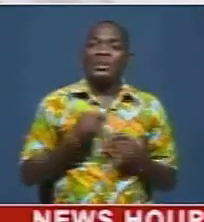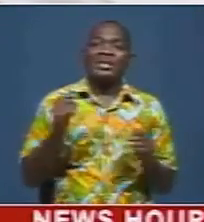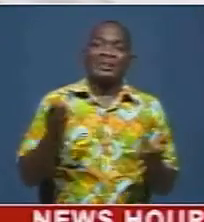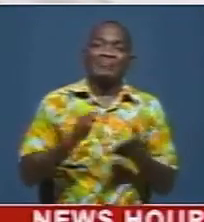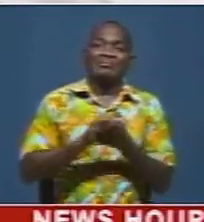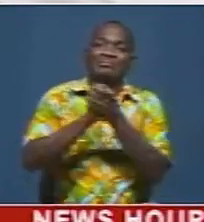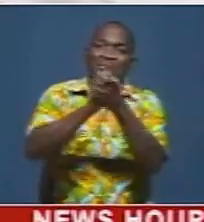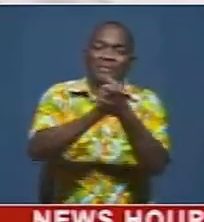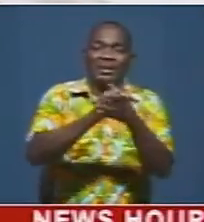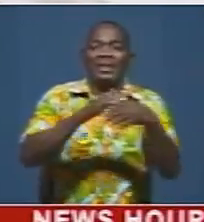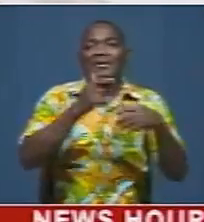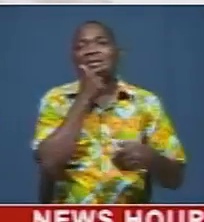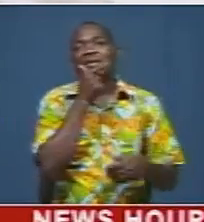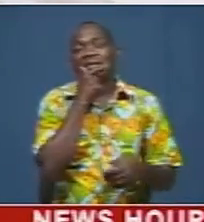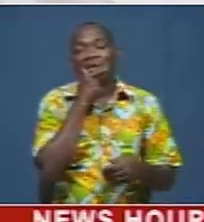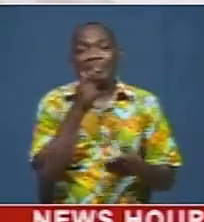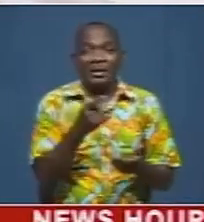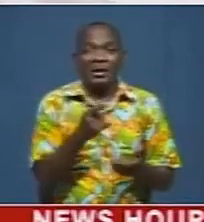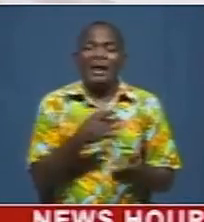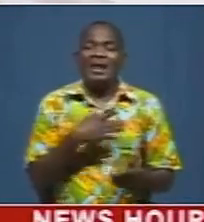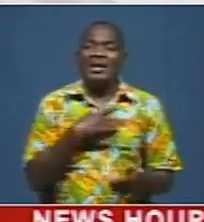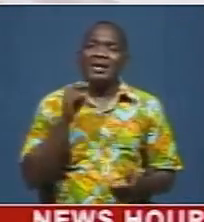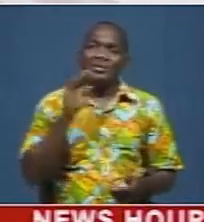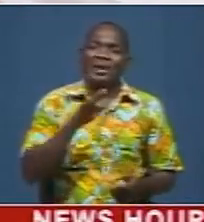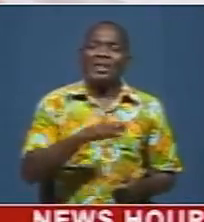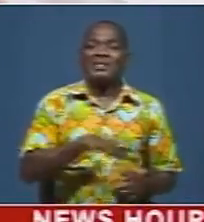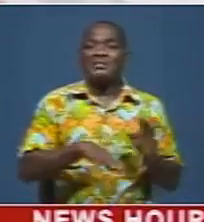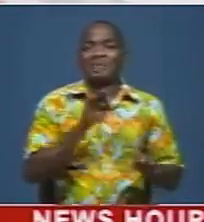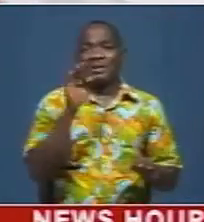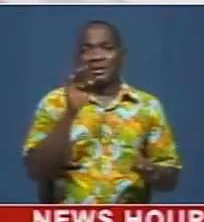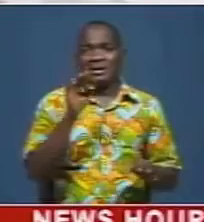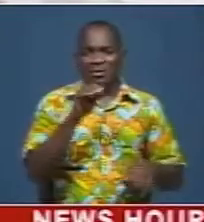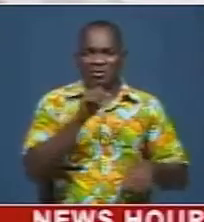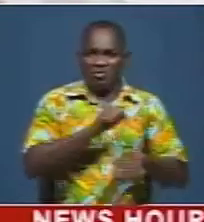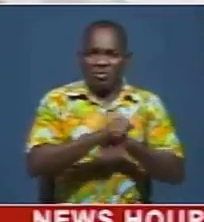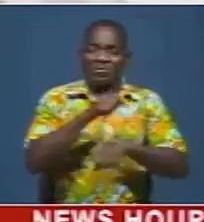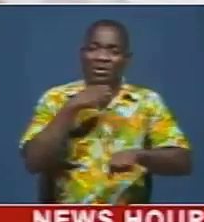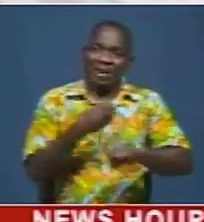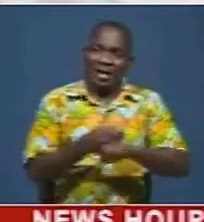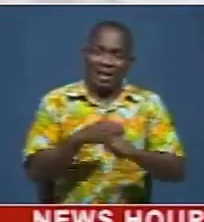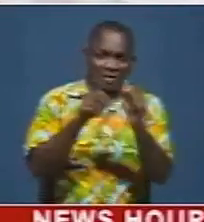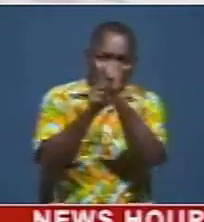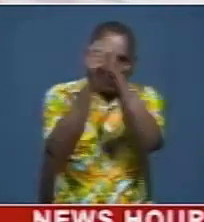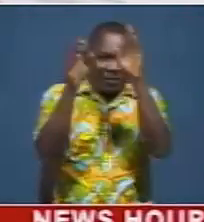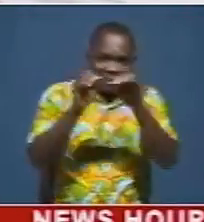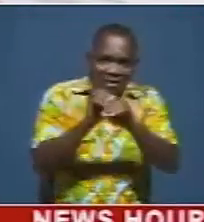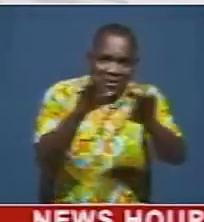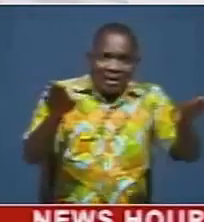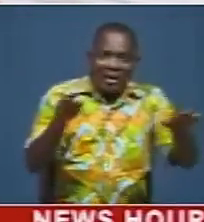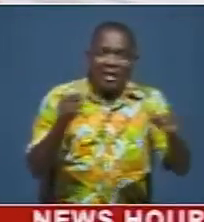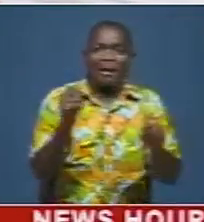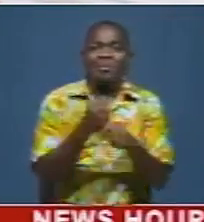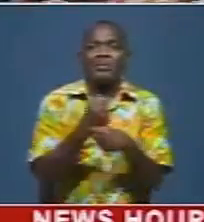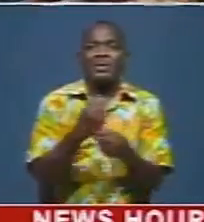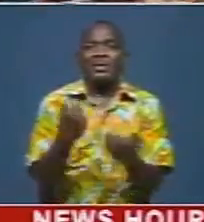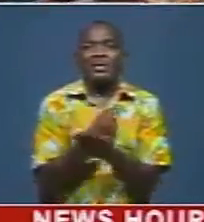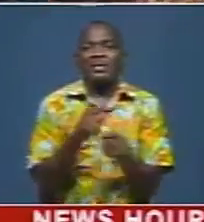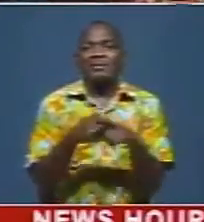leadership and admire your encompassing spirit, your vitality, and your vision for making Ghana a great